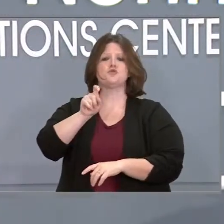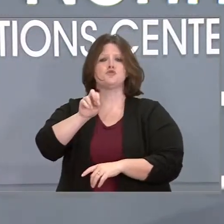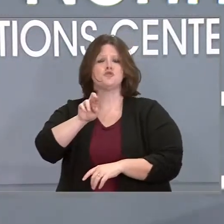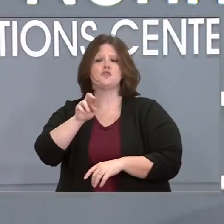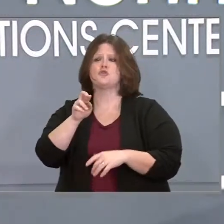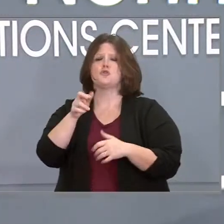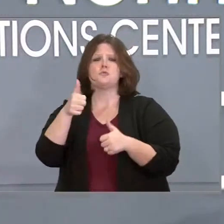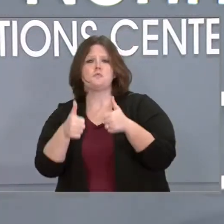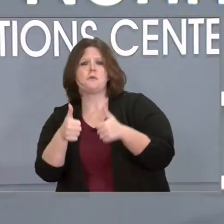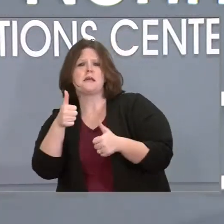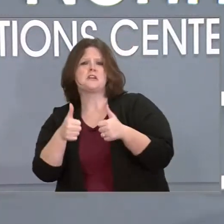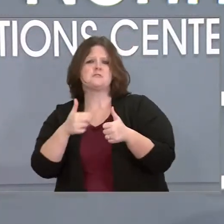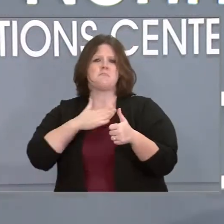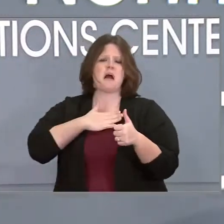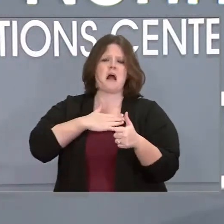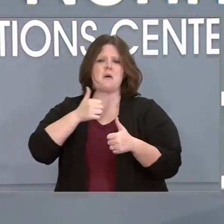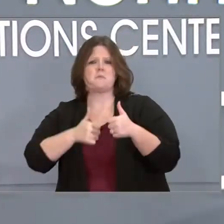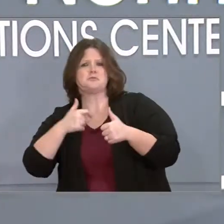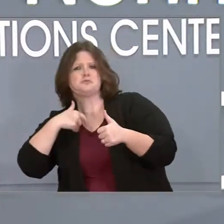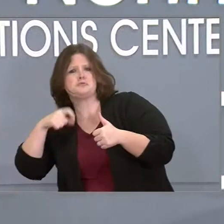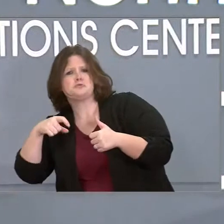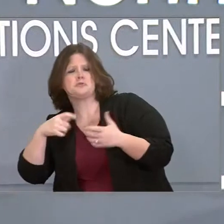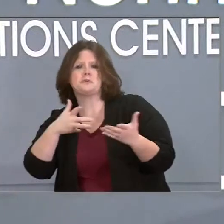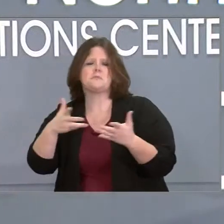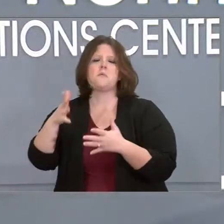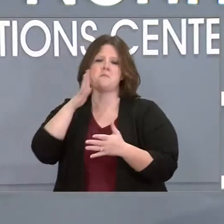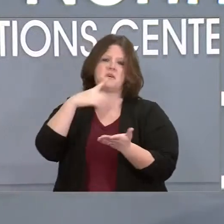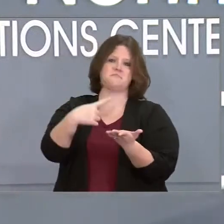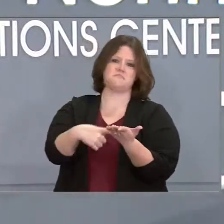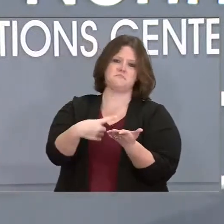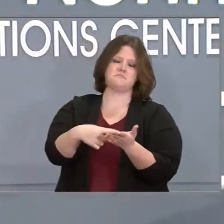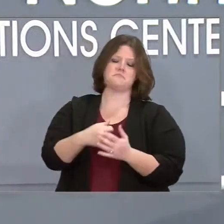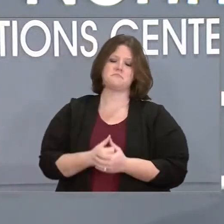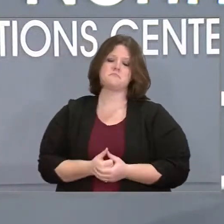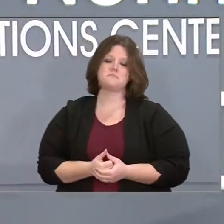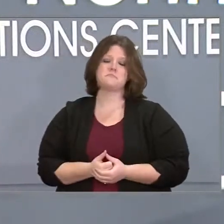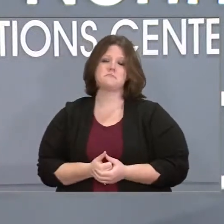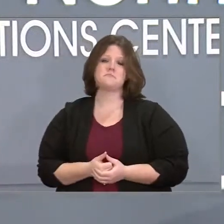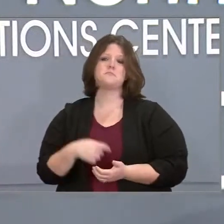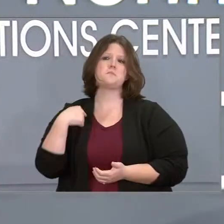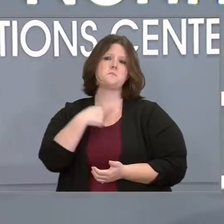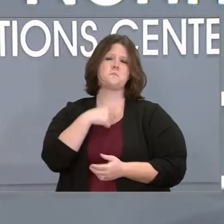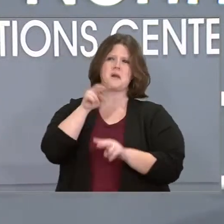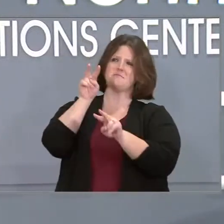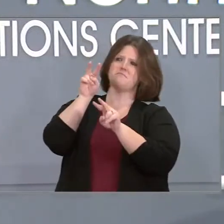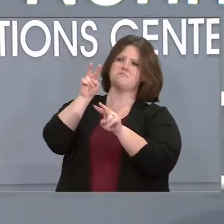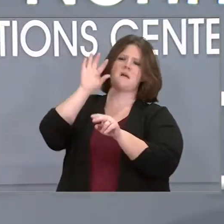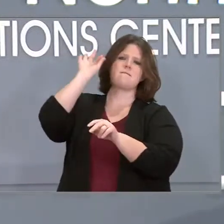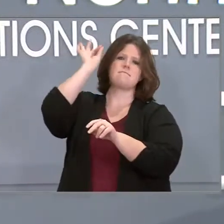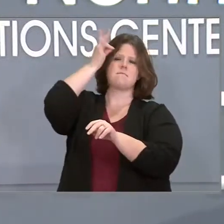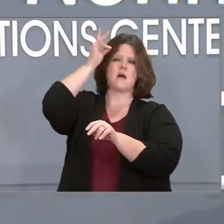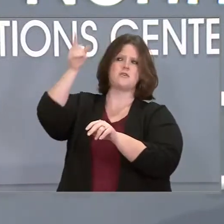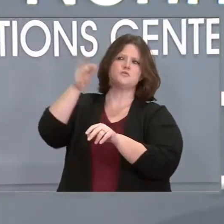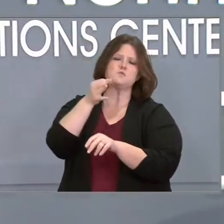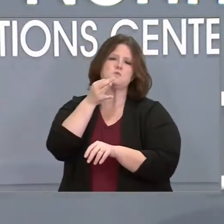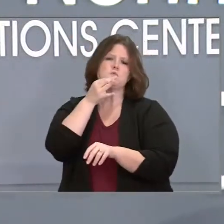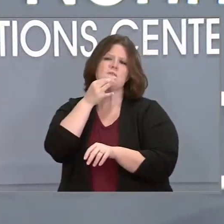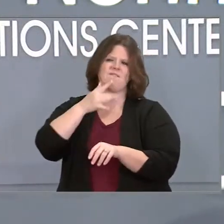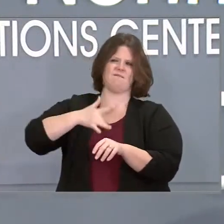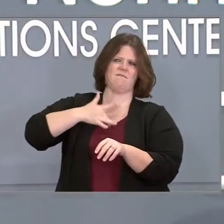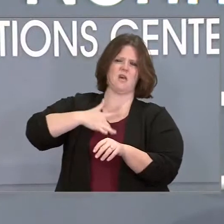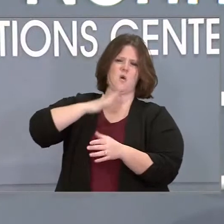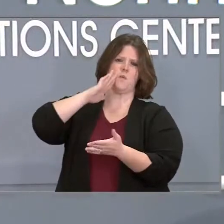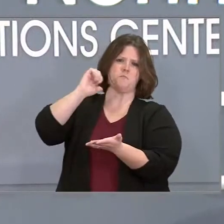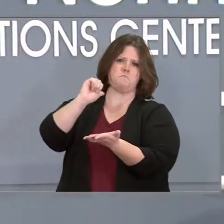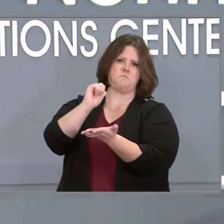which one to get. We expect the federal government will soon give the green light to vaccines for children ages